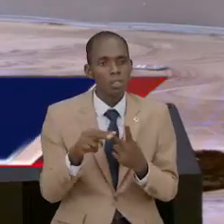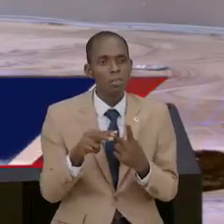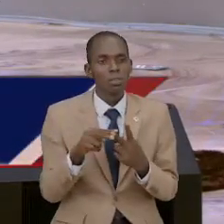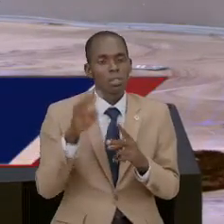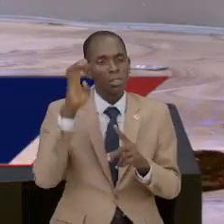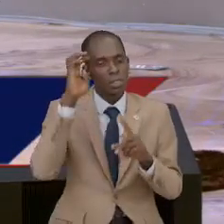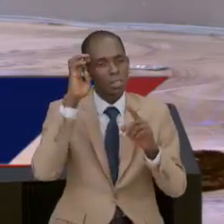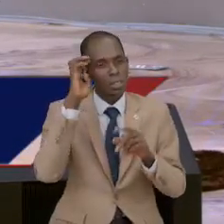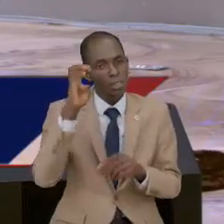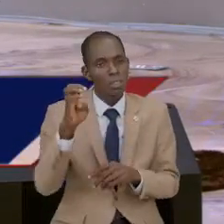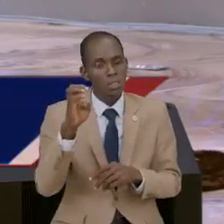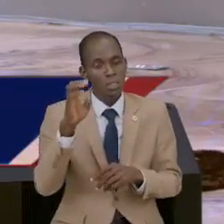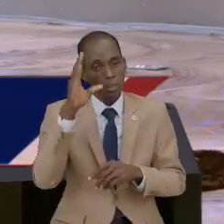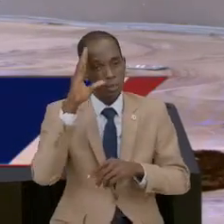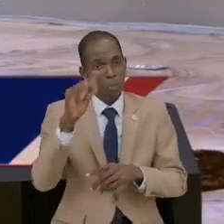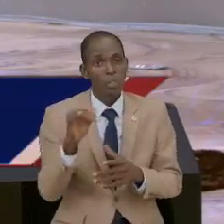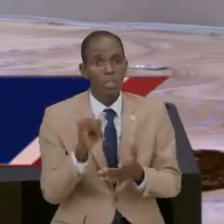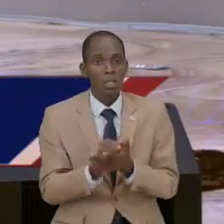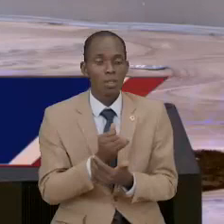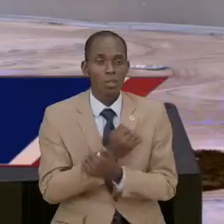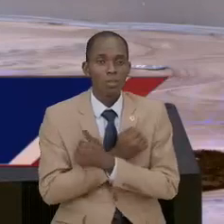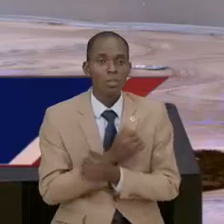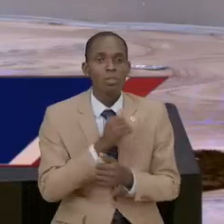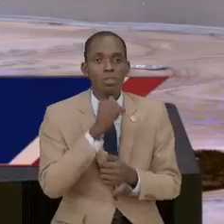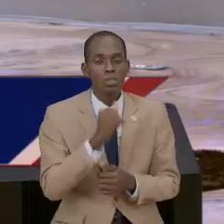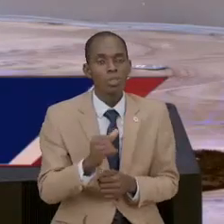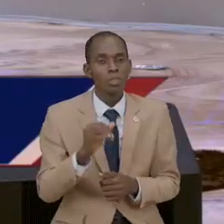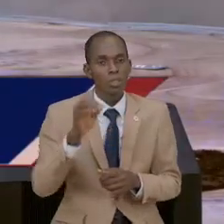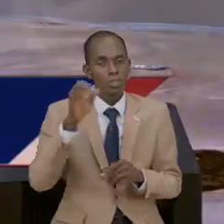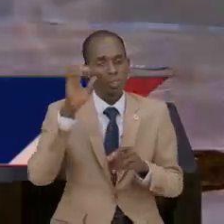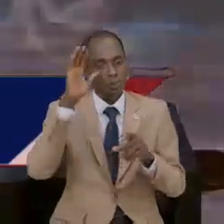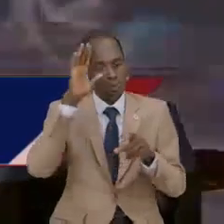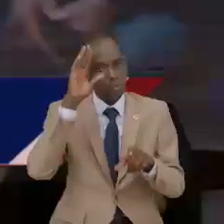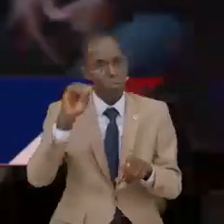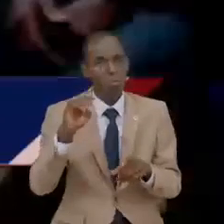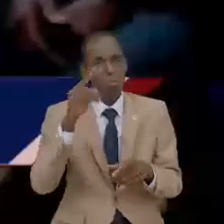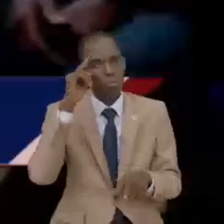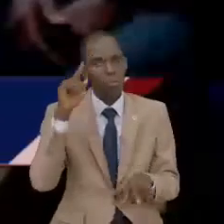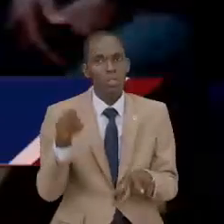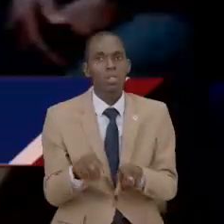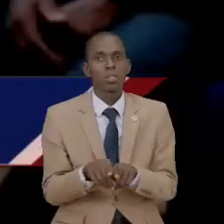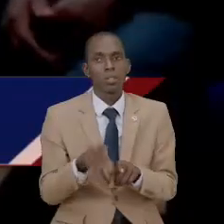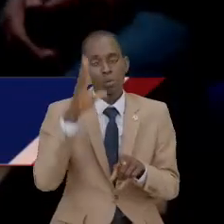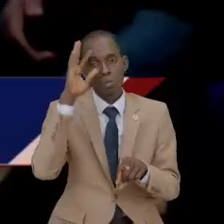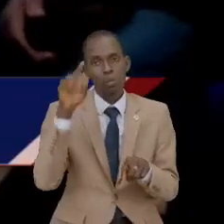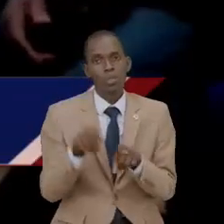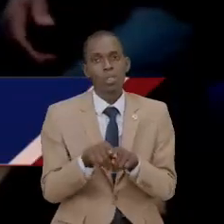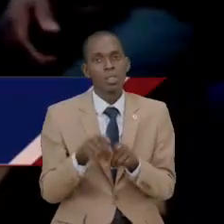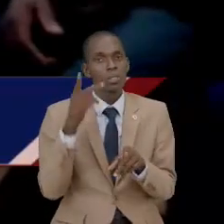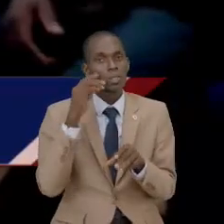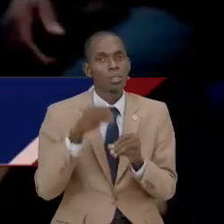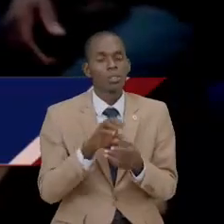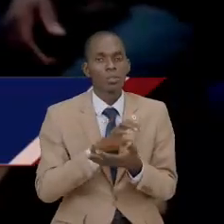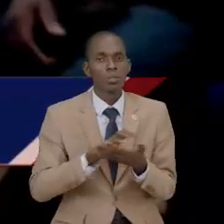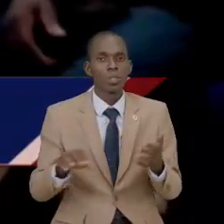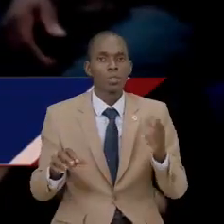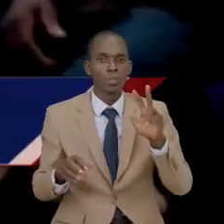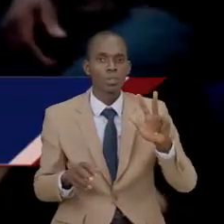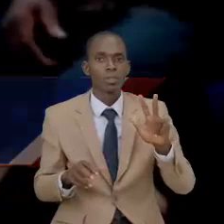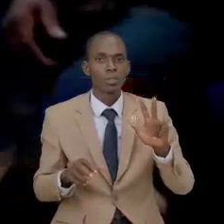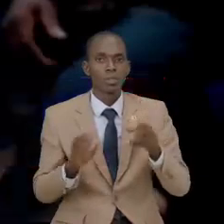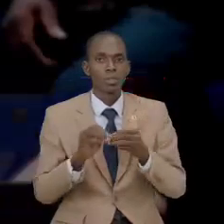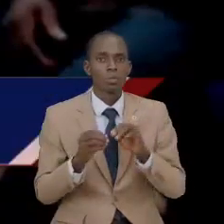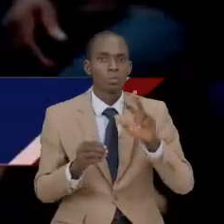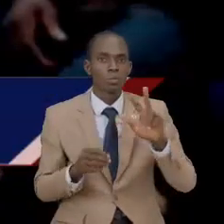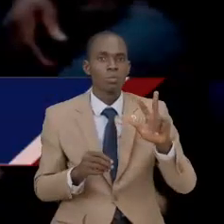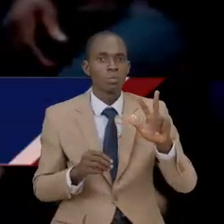neither he that loveth not his brother. We'll come to number 3. Number 3 here